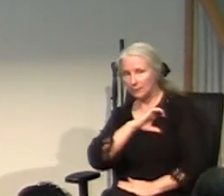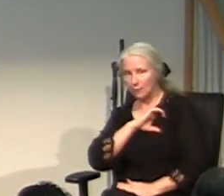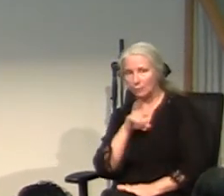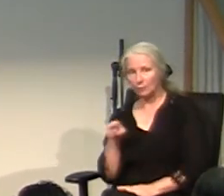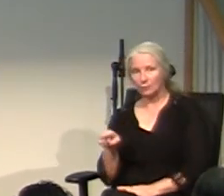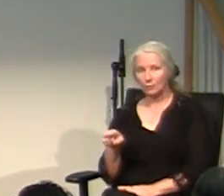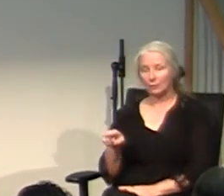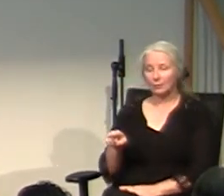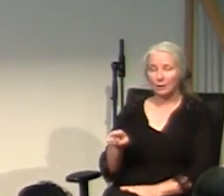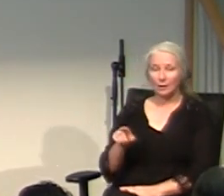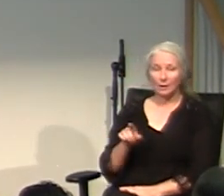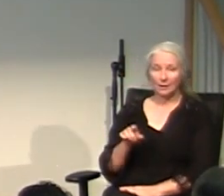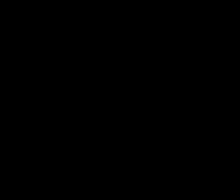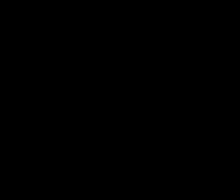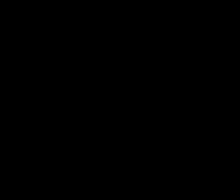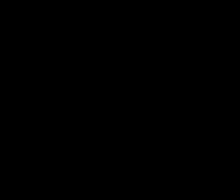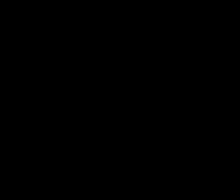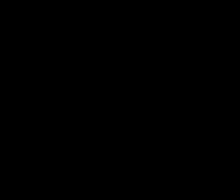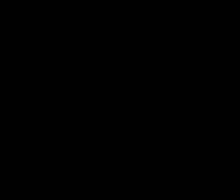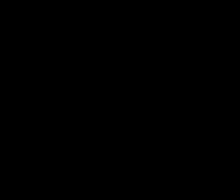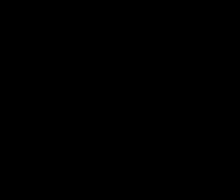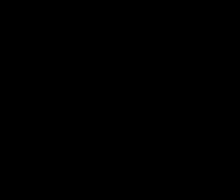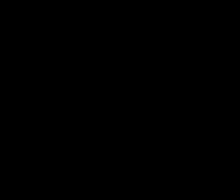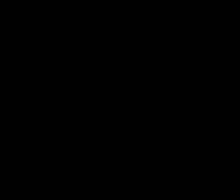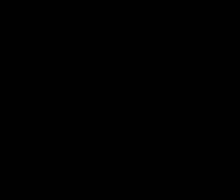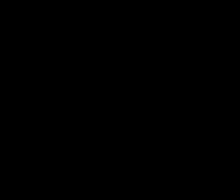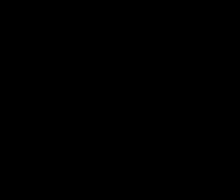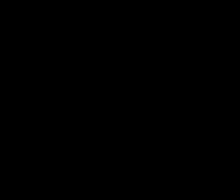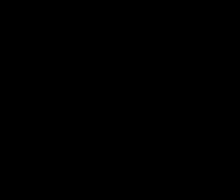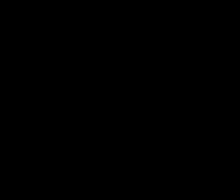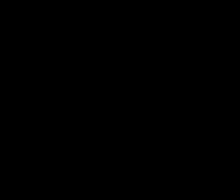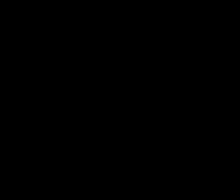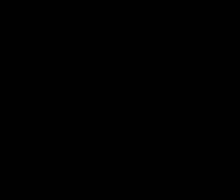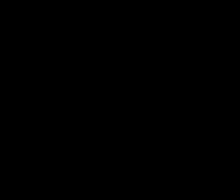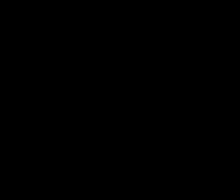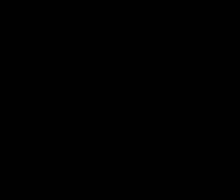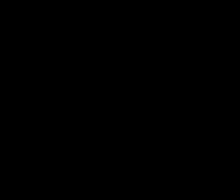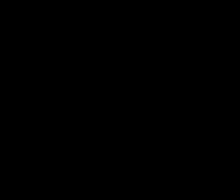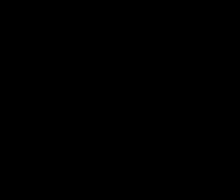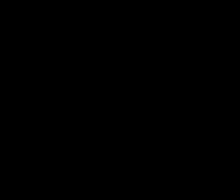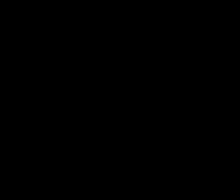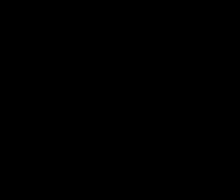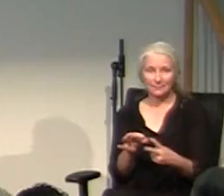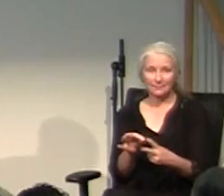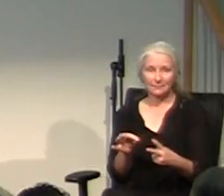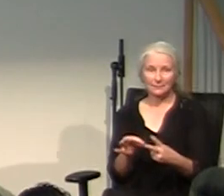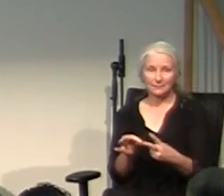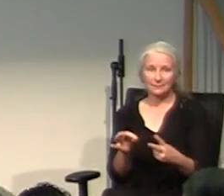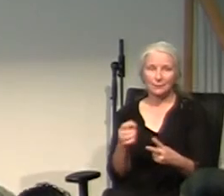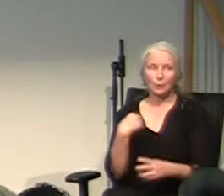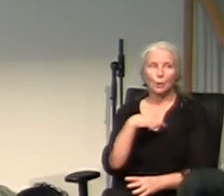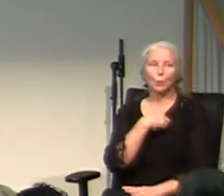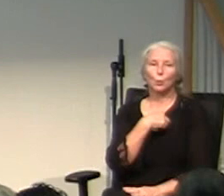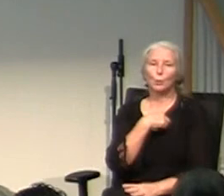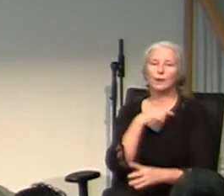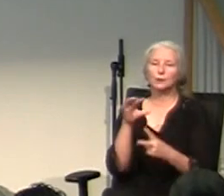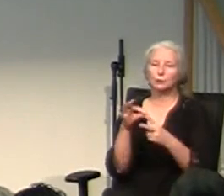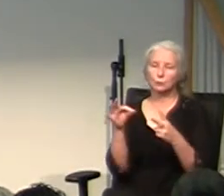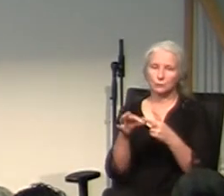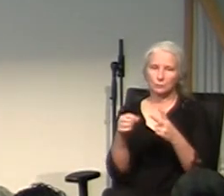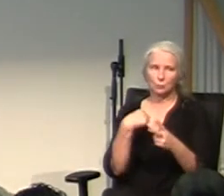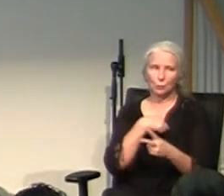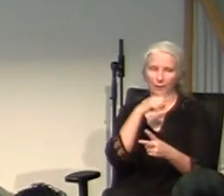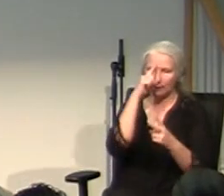judgment, which it will be. The law of love is a transcript of God's character. Now, I want to do a paraphrase. You're